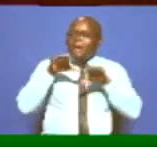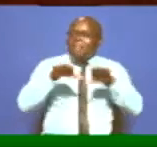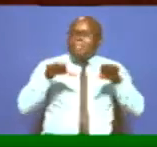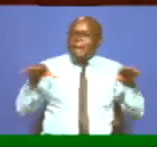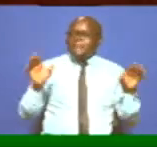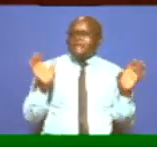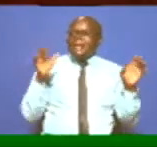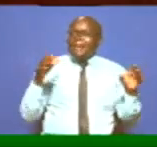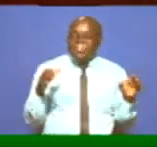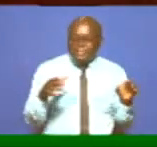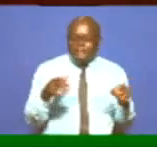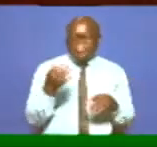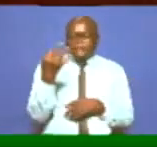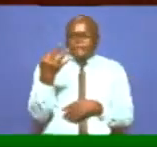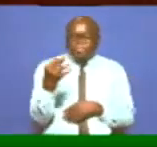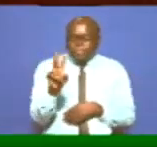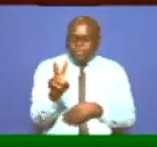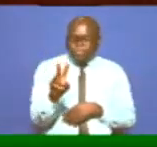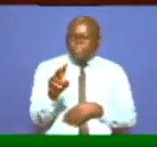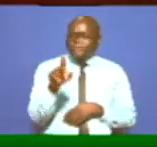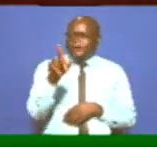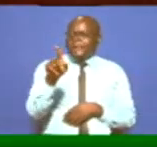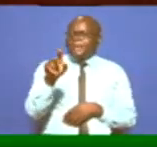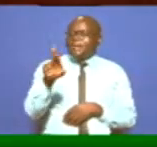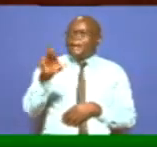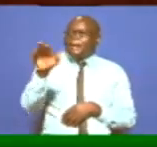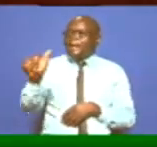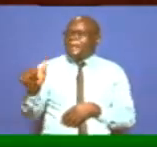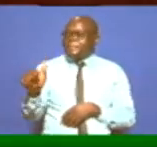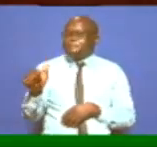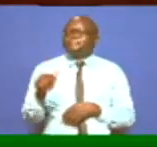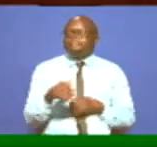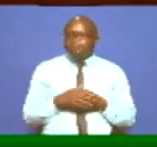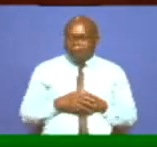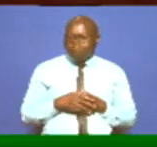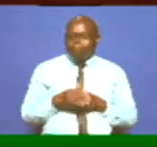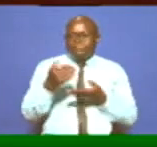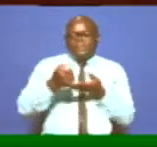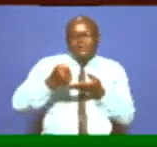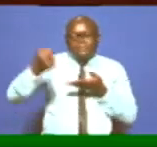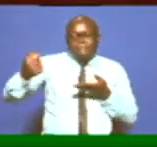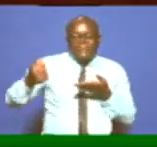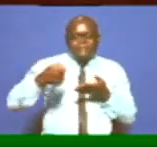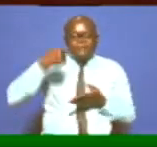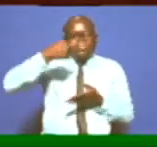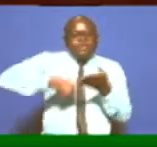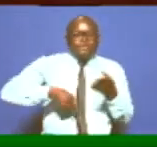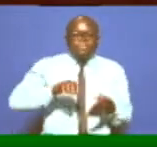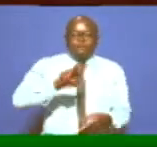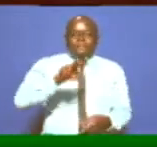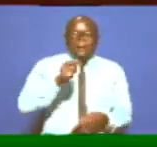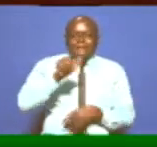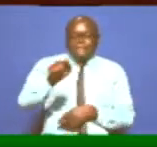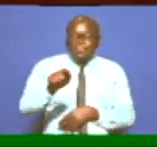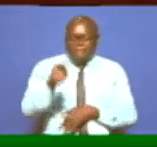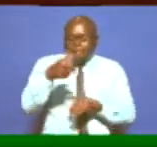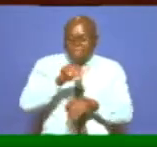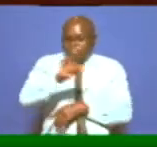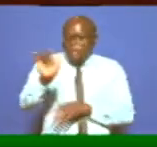Two, could the Kenya Revenue Authority consider suspending the collection of VAT from the oil marketing